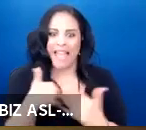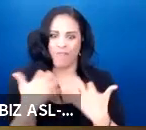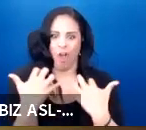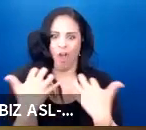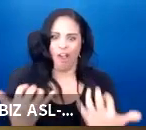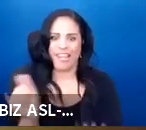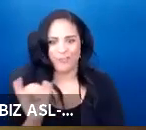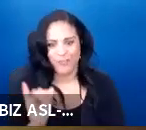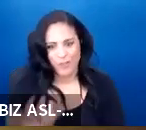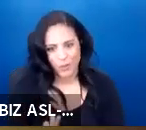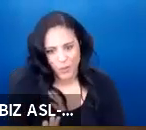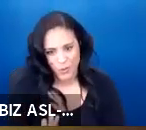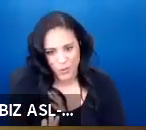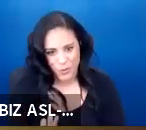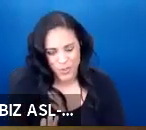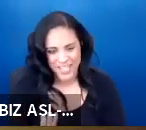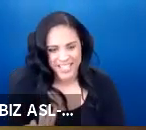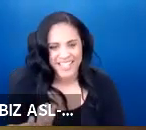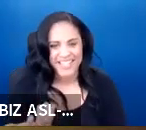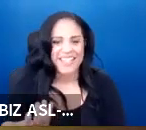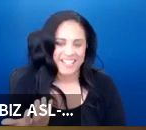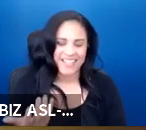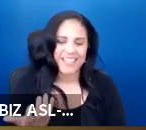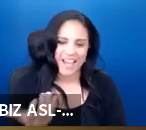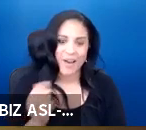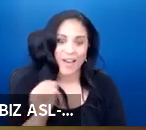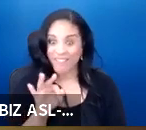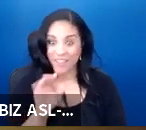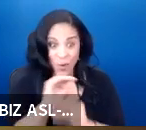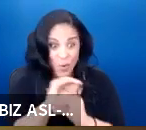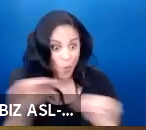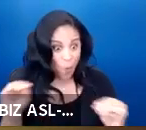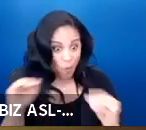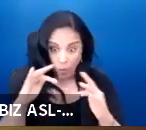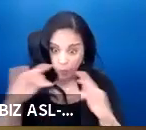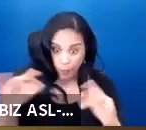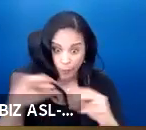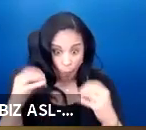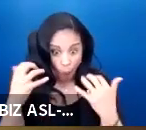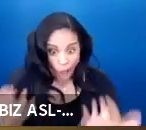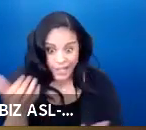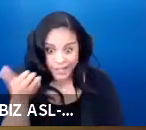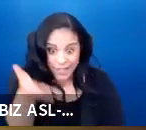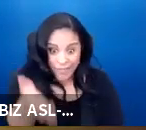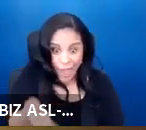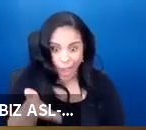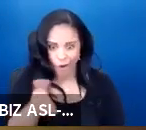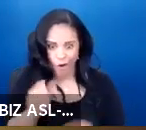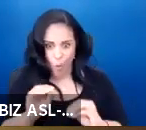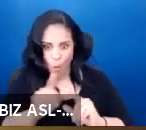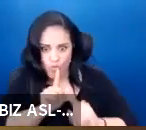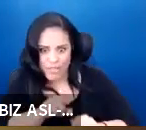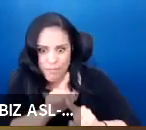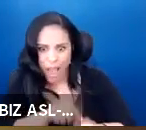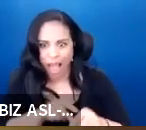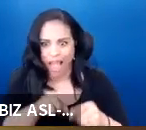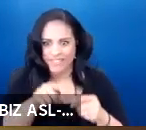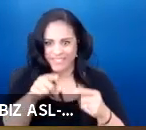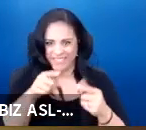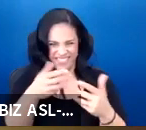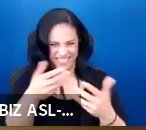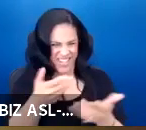because, you know, if you don't have an audience in front of you that's responding to each and everything that